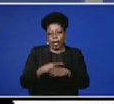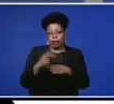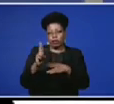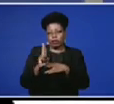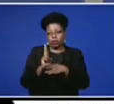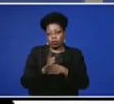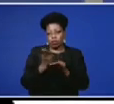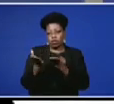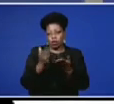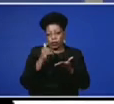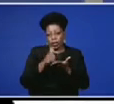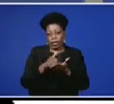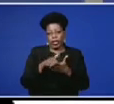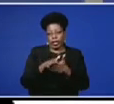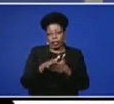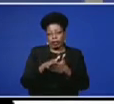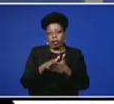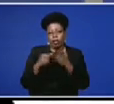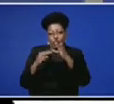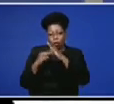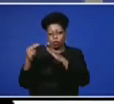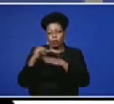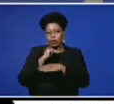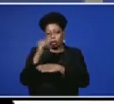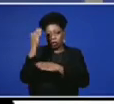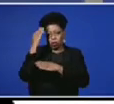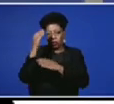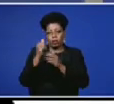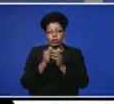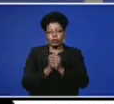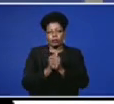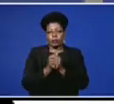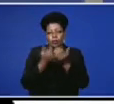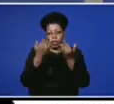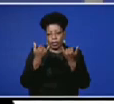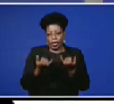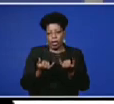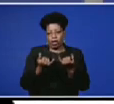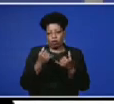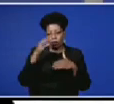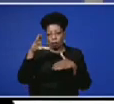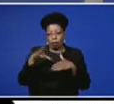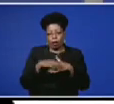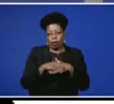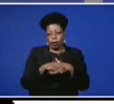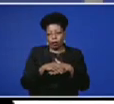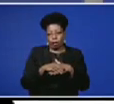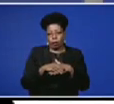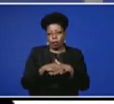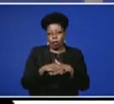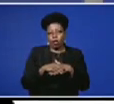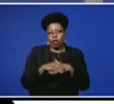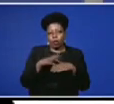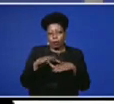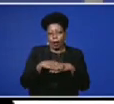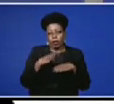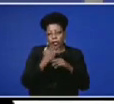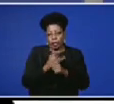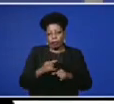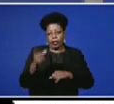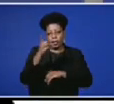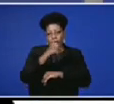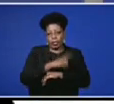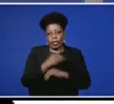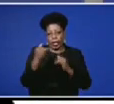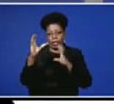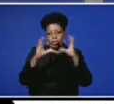Well, this year's independence was very special for a happily married couple who treated family and friends to all things Bahamian to